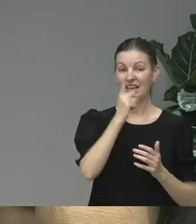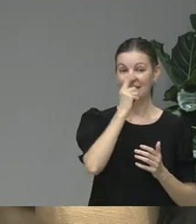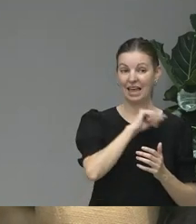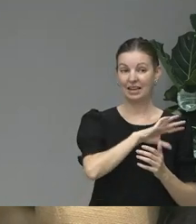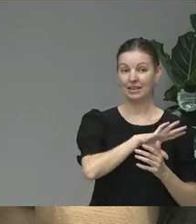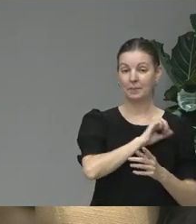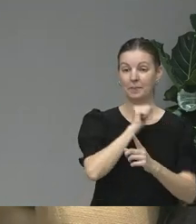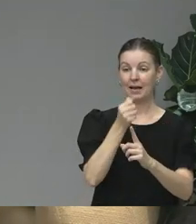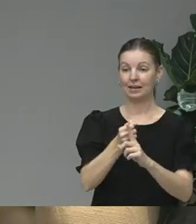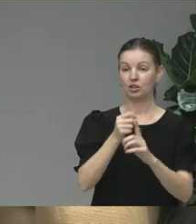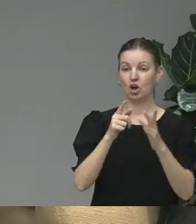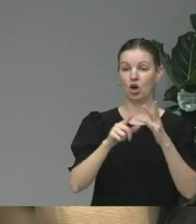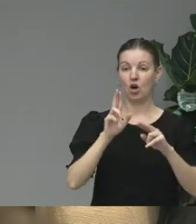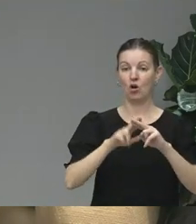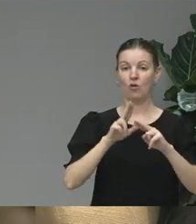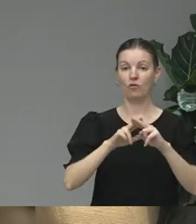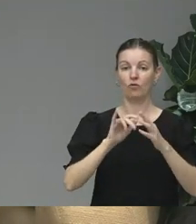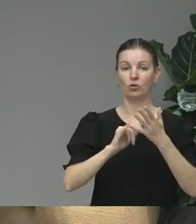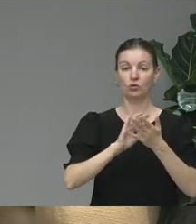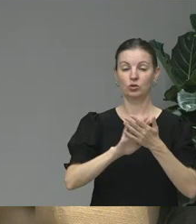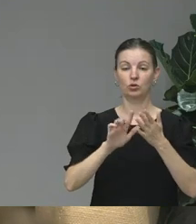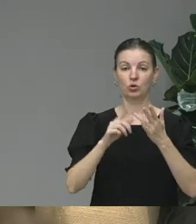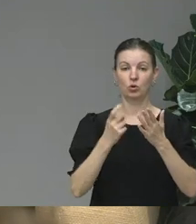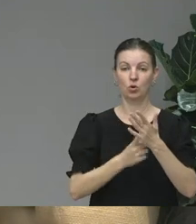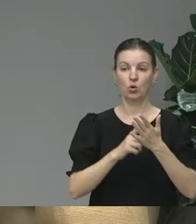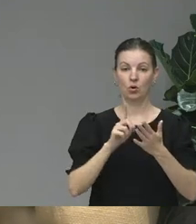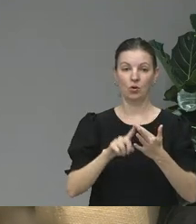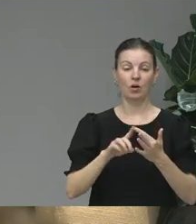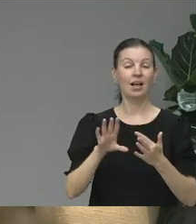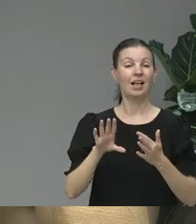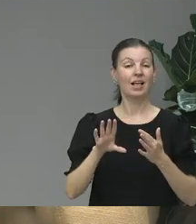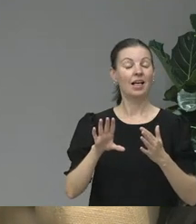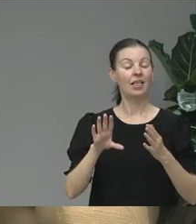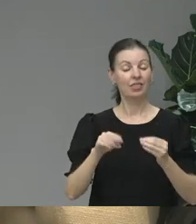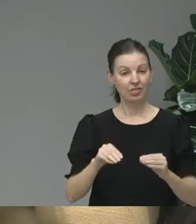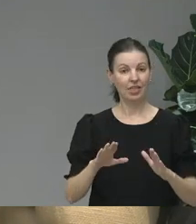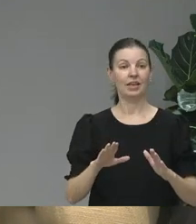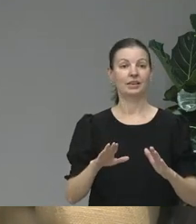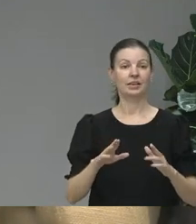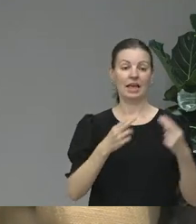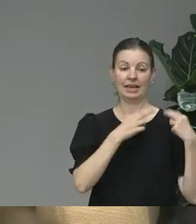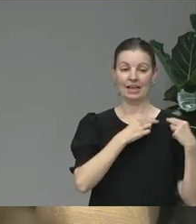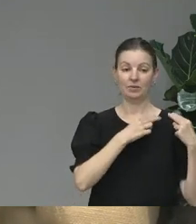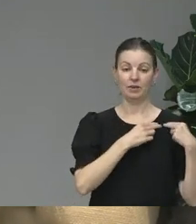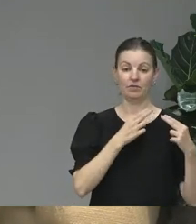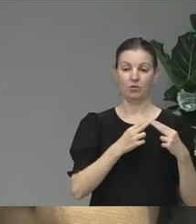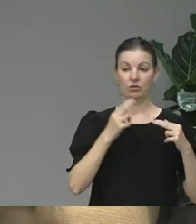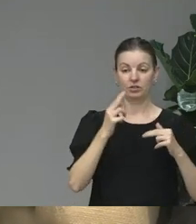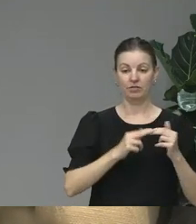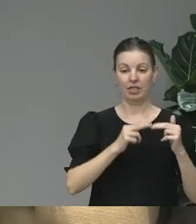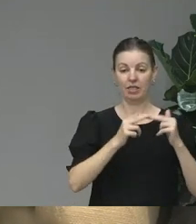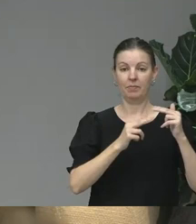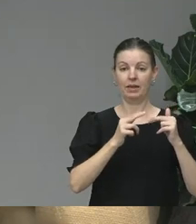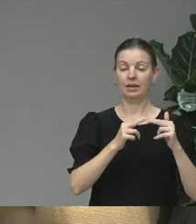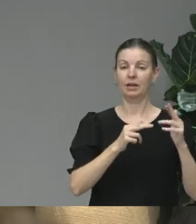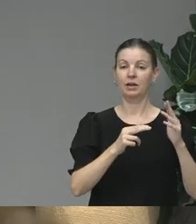and other mechanisms, then the accountability for the development of those policies is where you might get